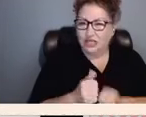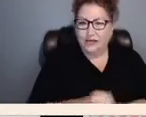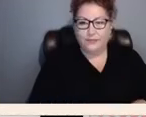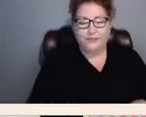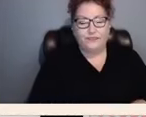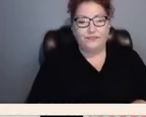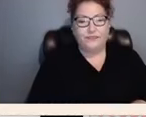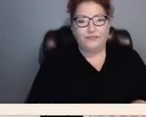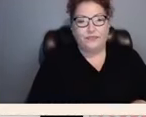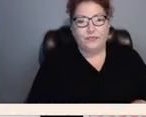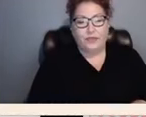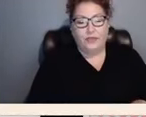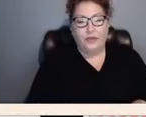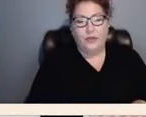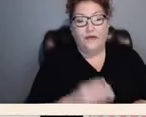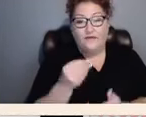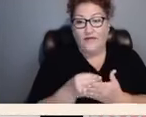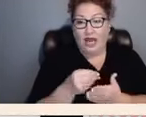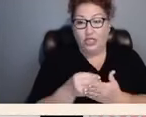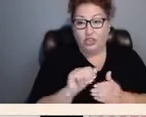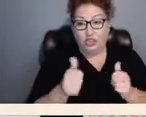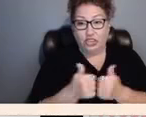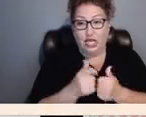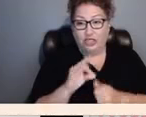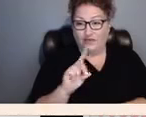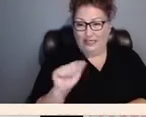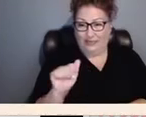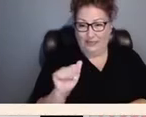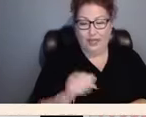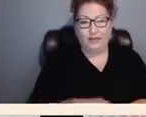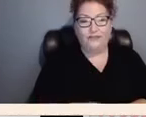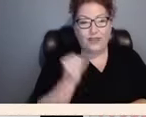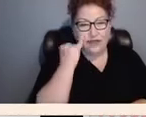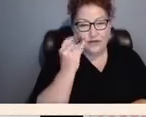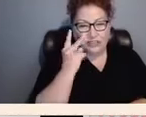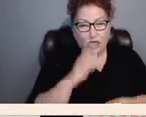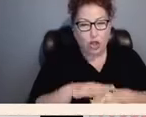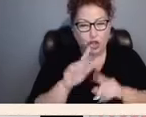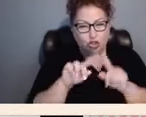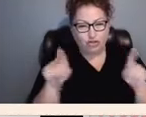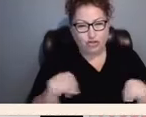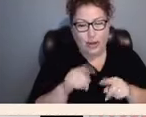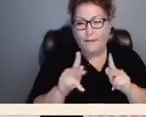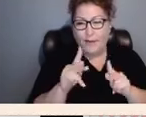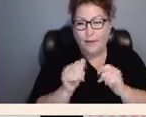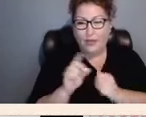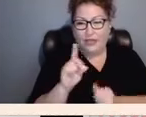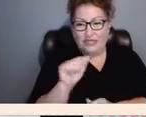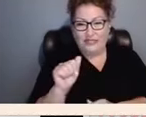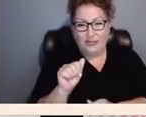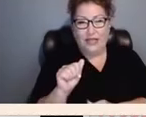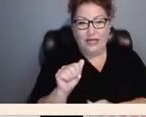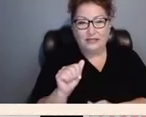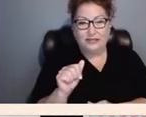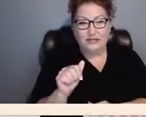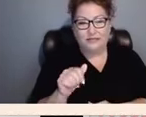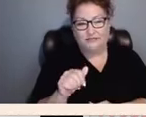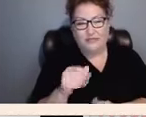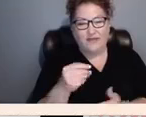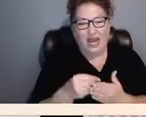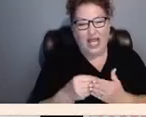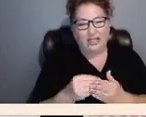So the financial challenge of disability, if you see on your screen, people with disabilities, a financial snapshot. 1